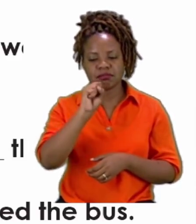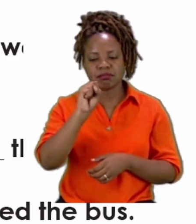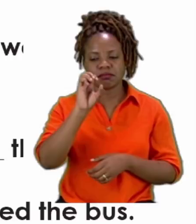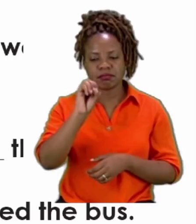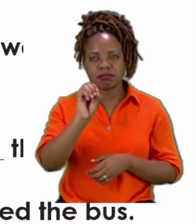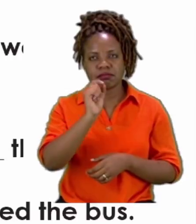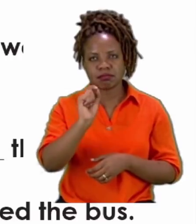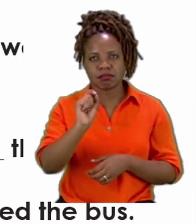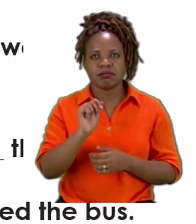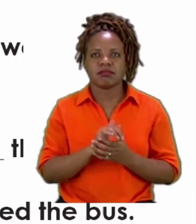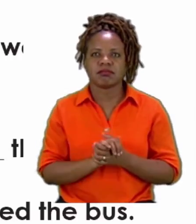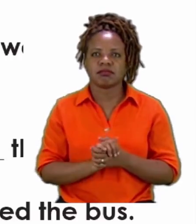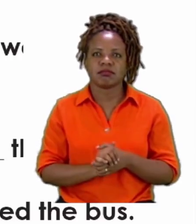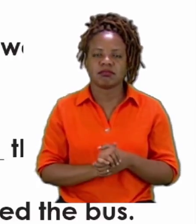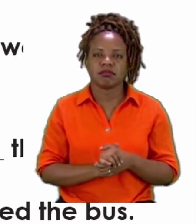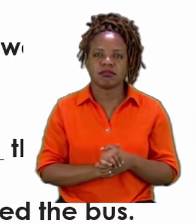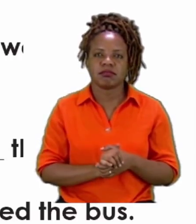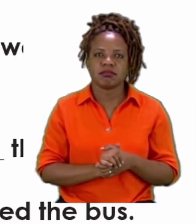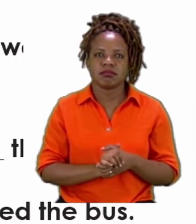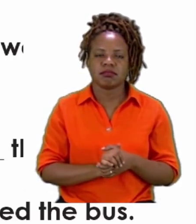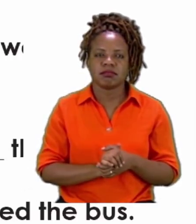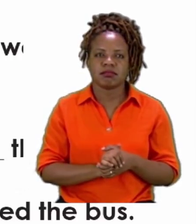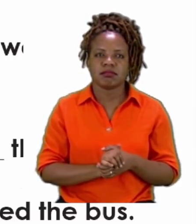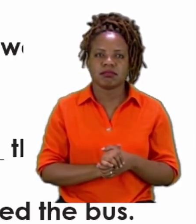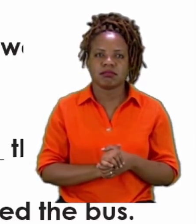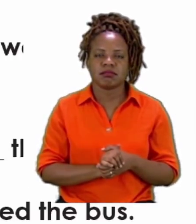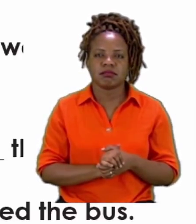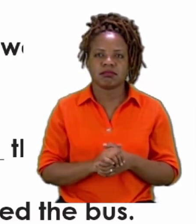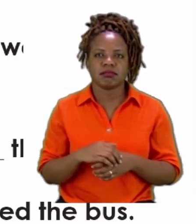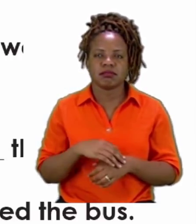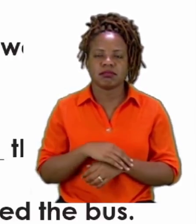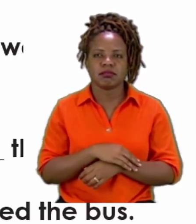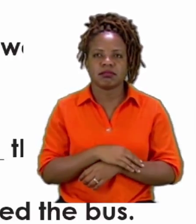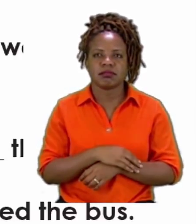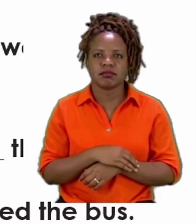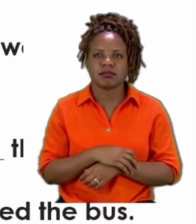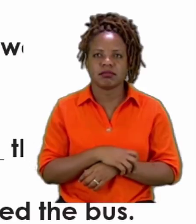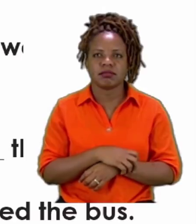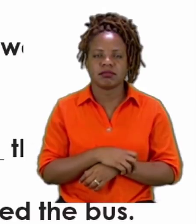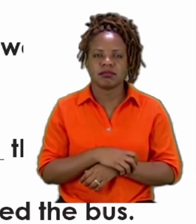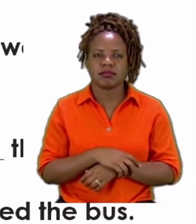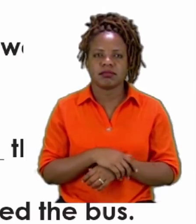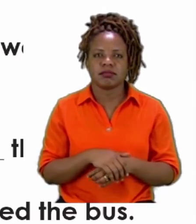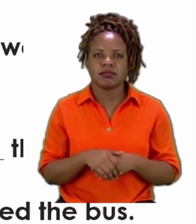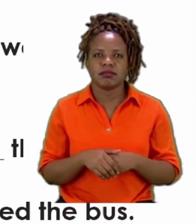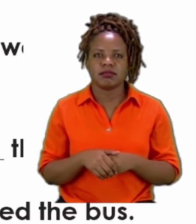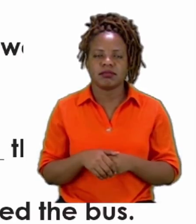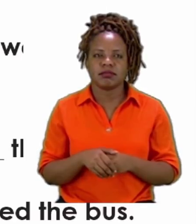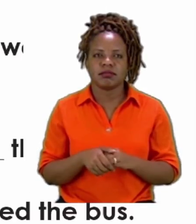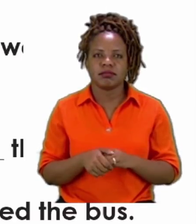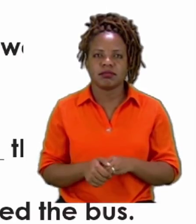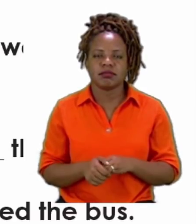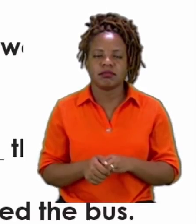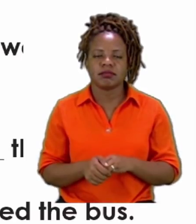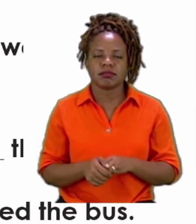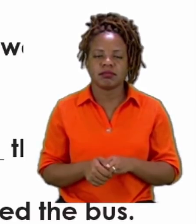a result of Anna waking up late, which means that your sentence will be